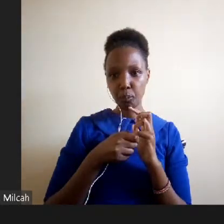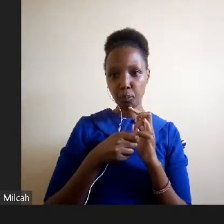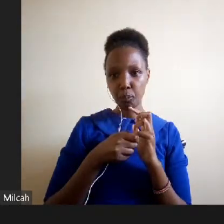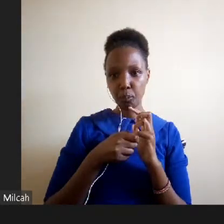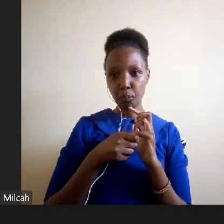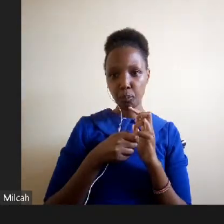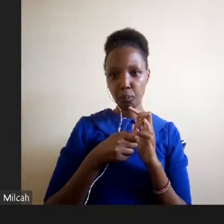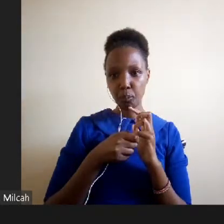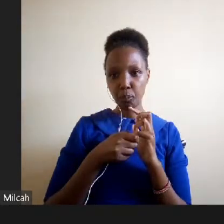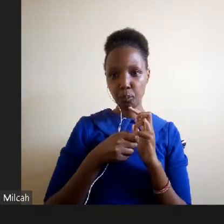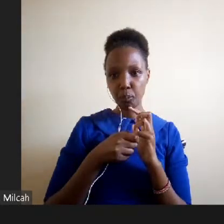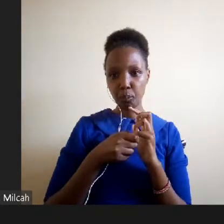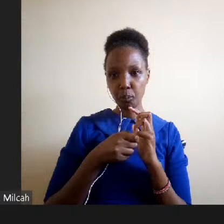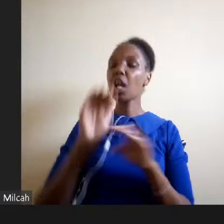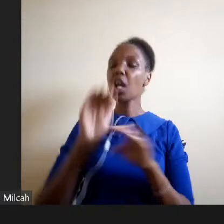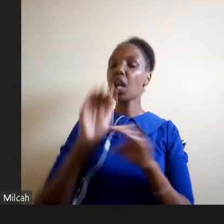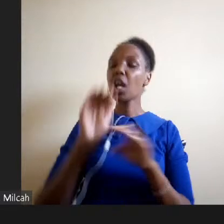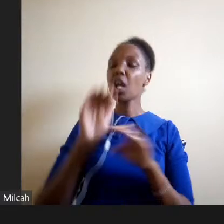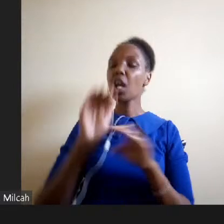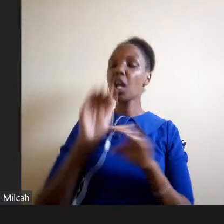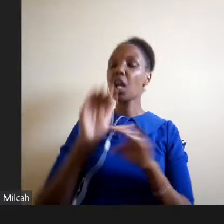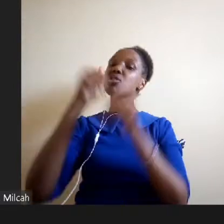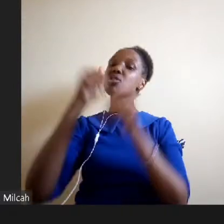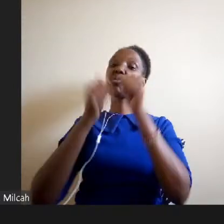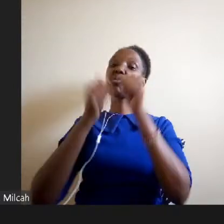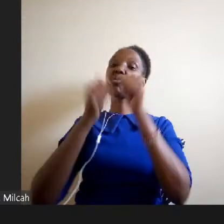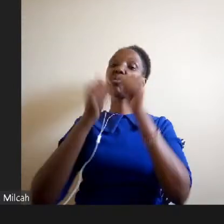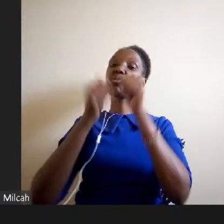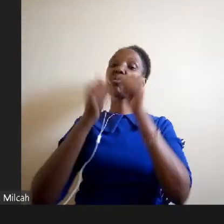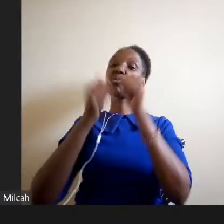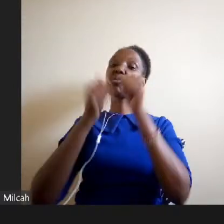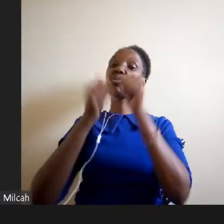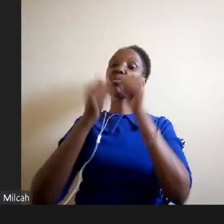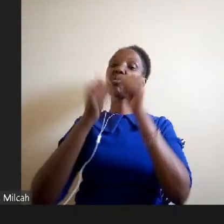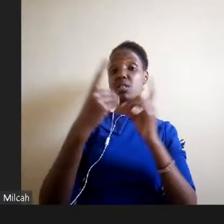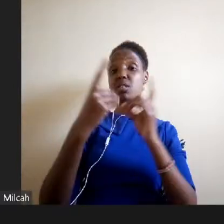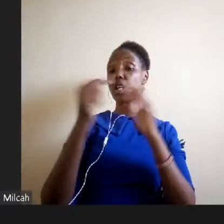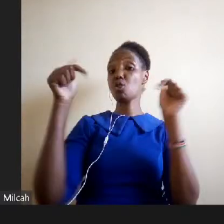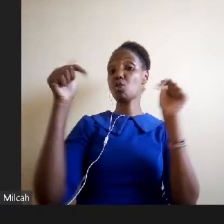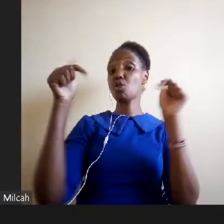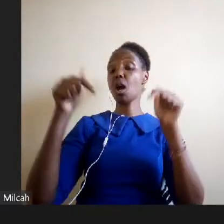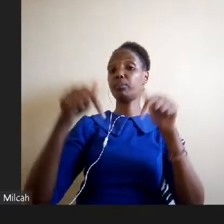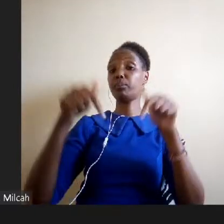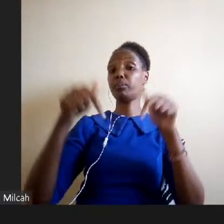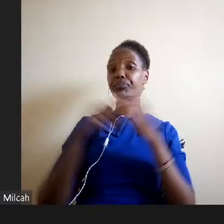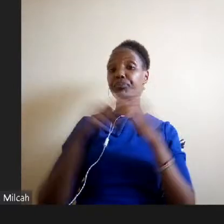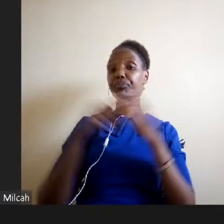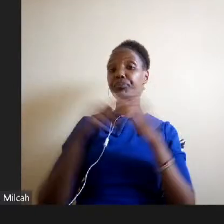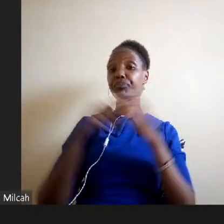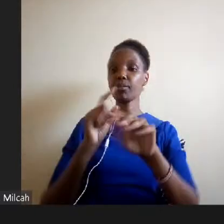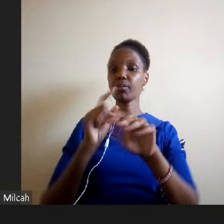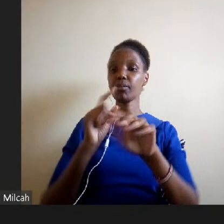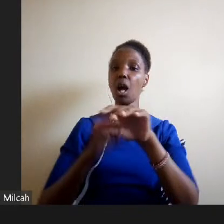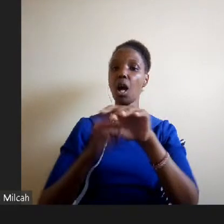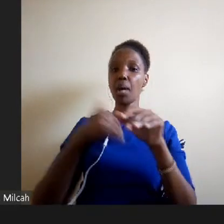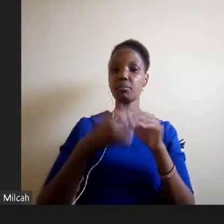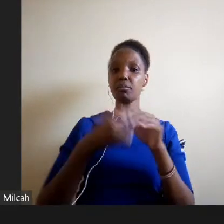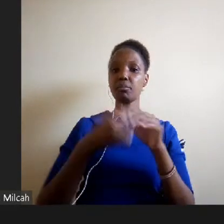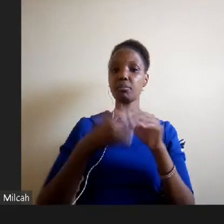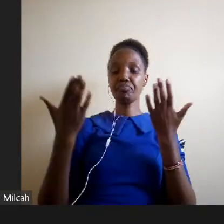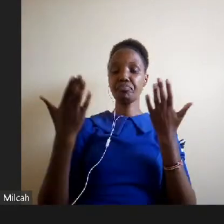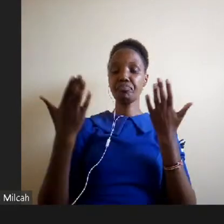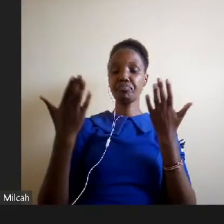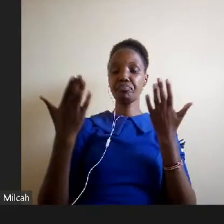I would like you to share any questions that you might have from the discussion that we've just had. And then as I do that, try